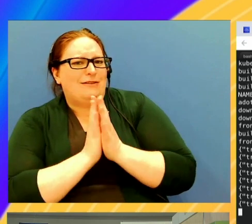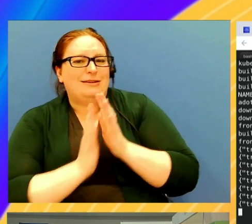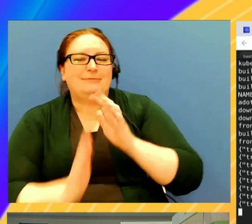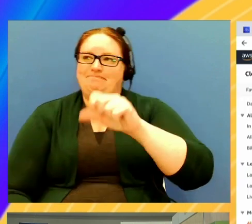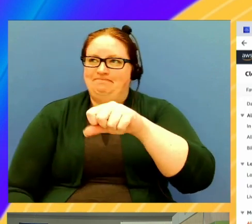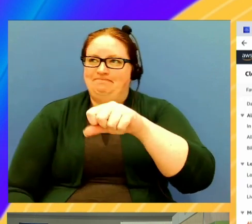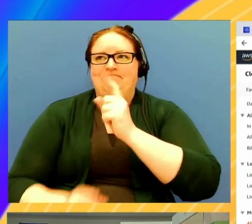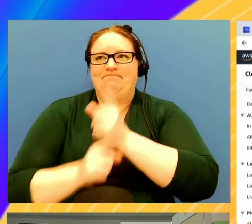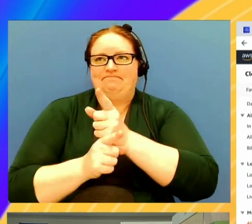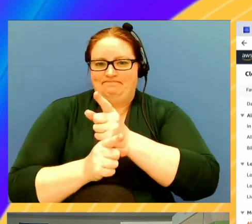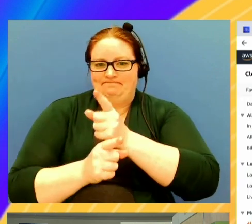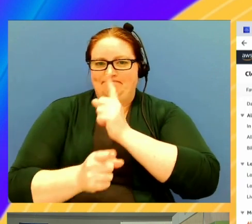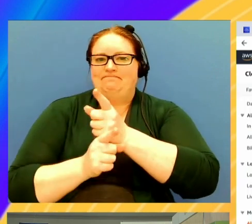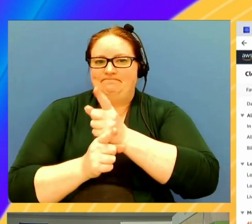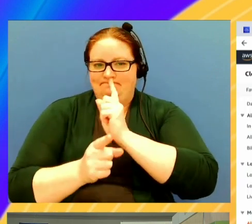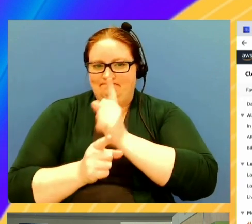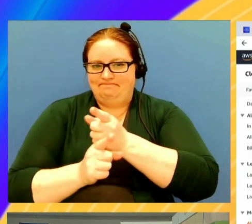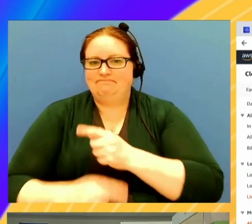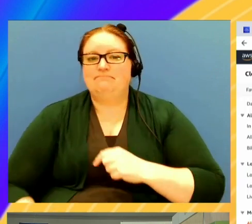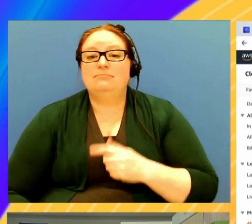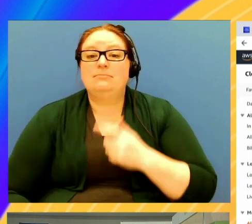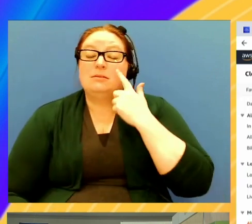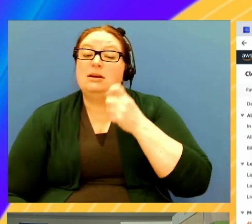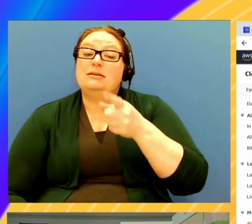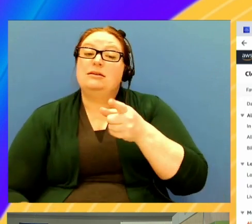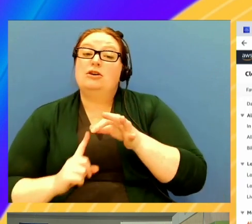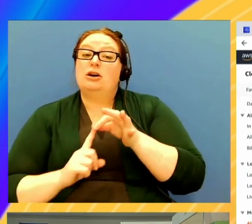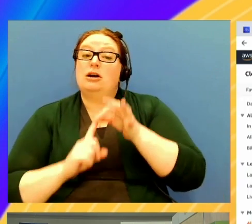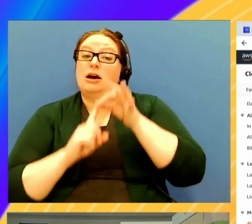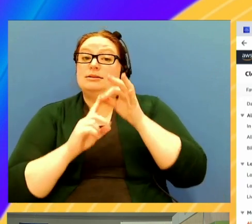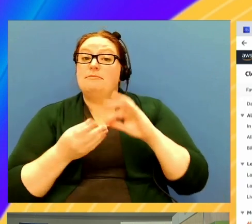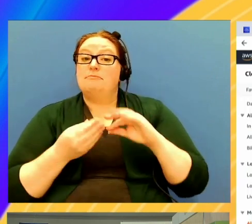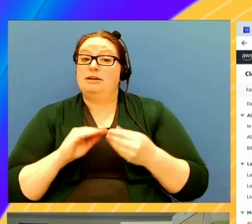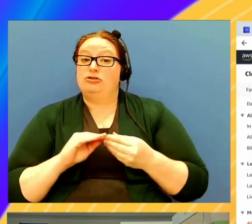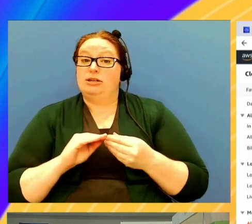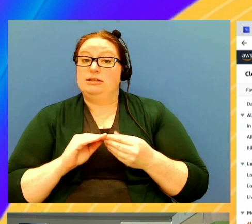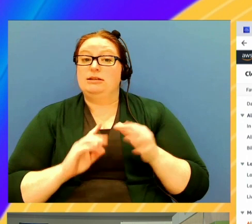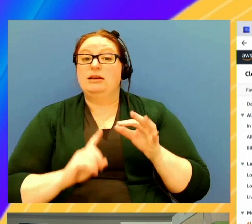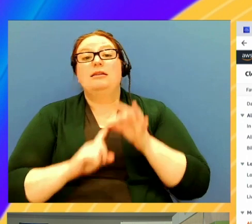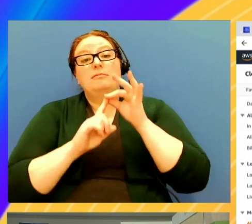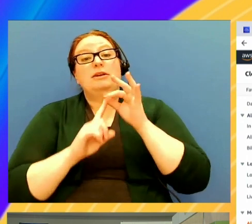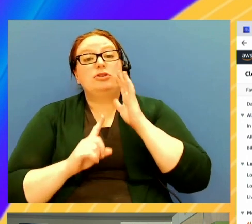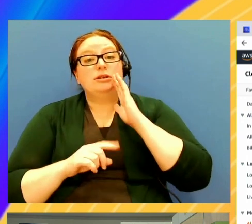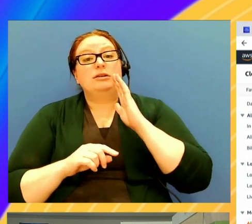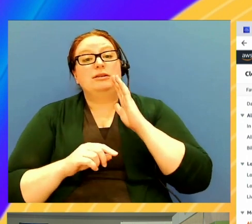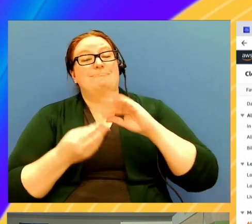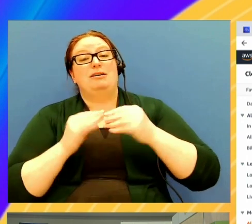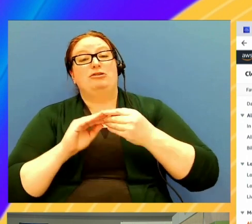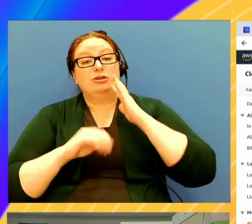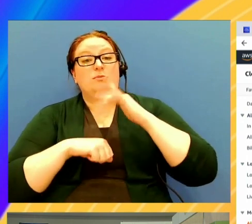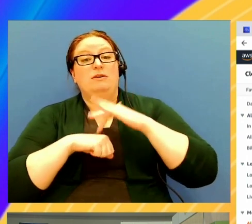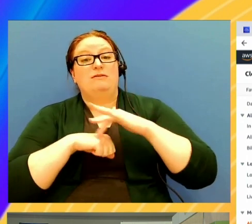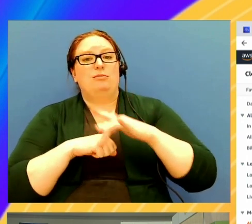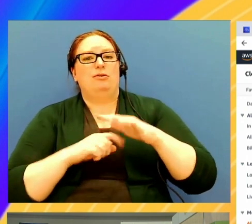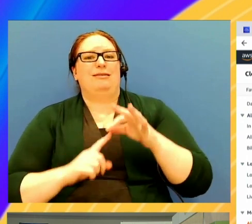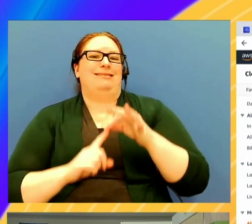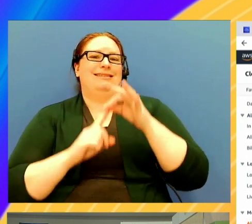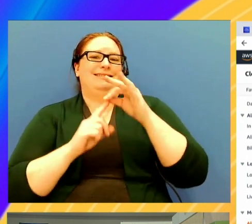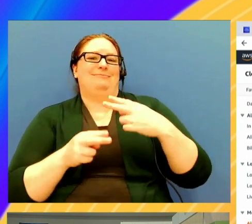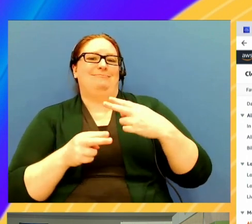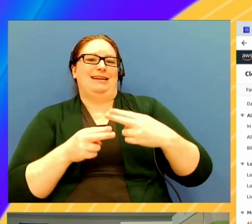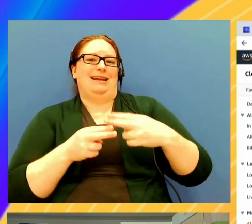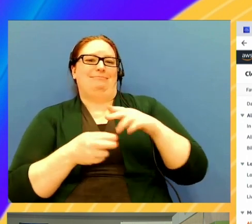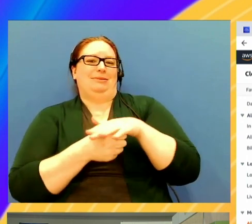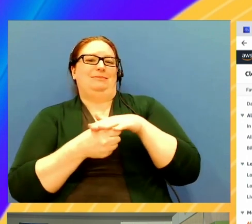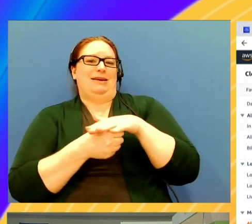Exactly. And since these are custom metrics, the metrics will be available on a custom namespace, which is where we